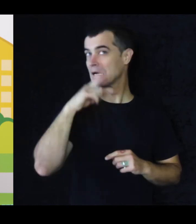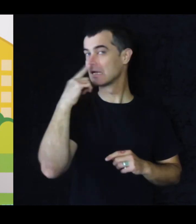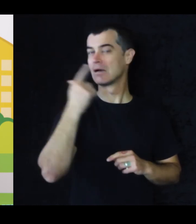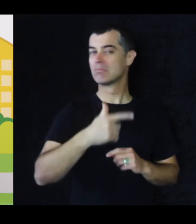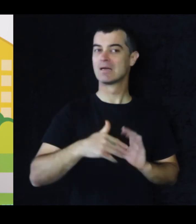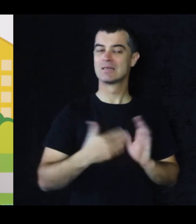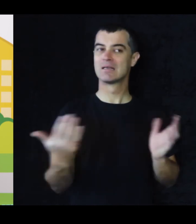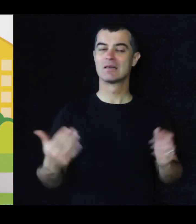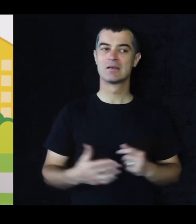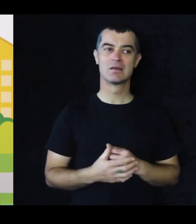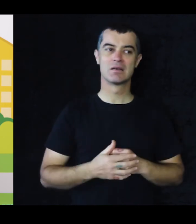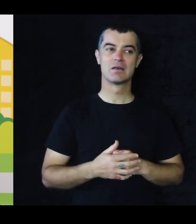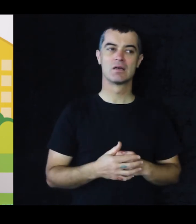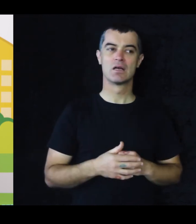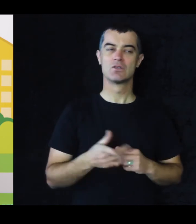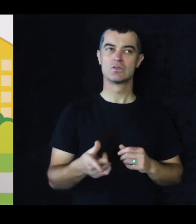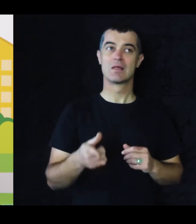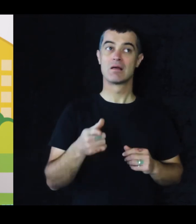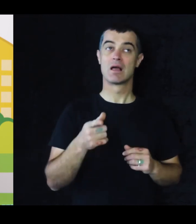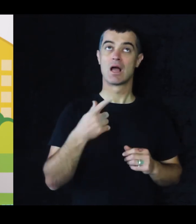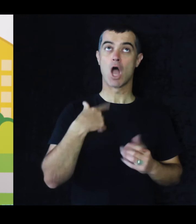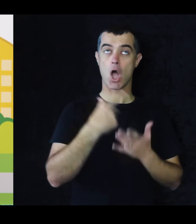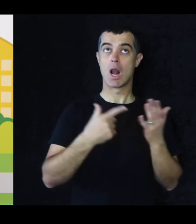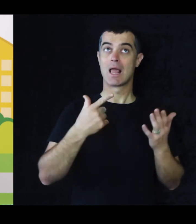I can't go back there now. So it just lives in my head.